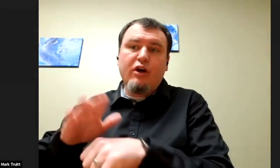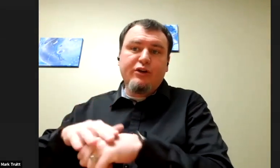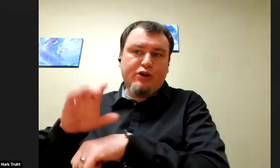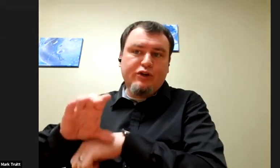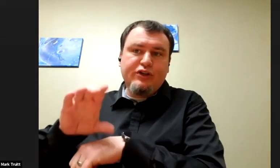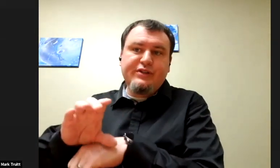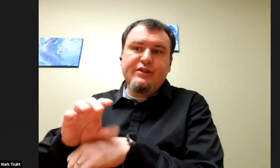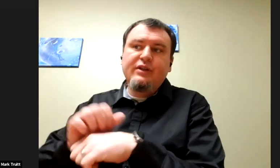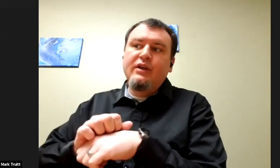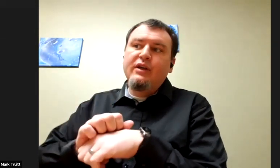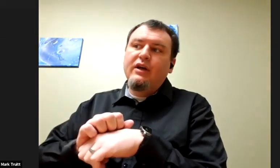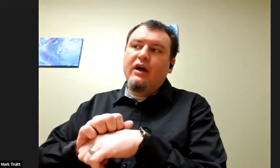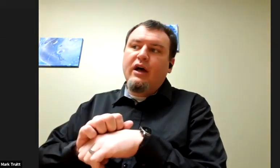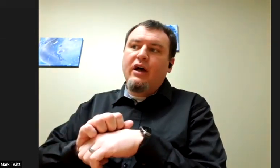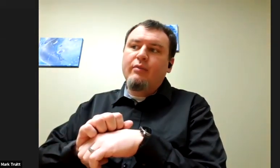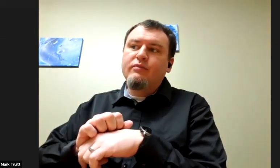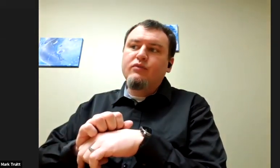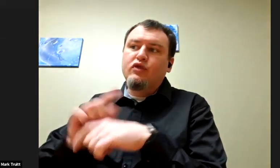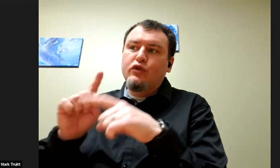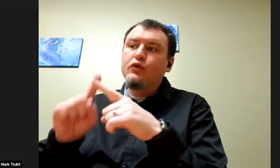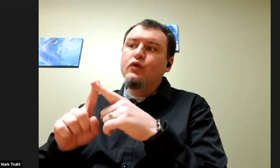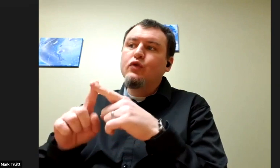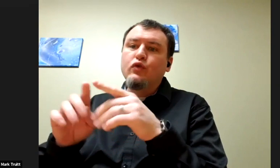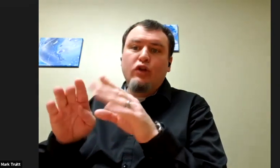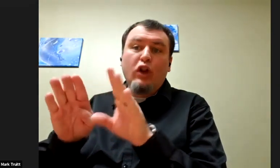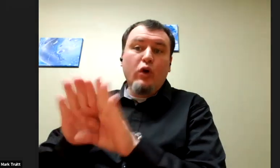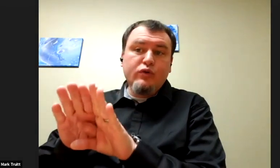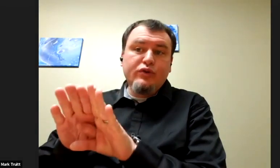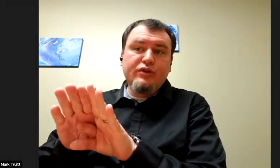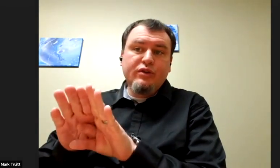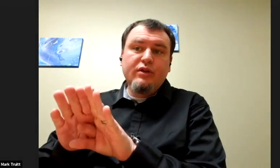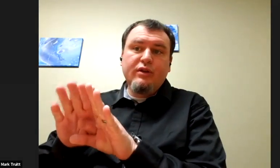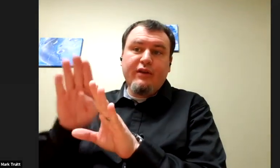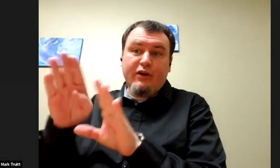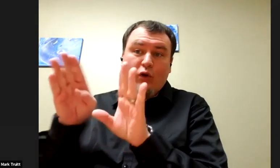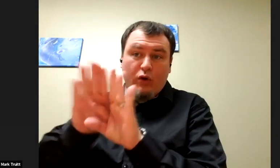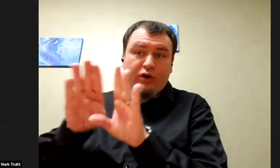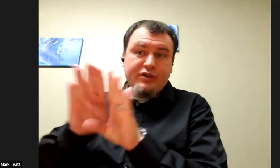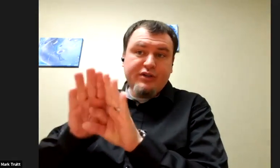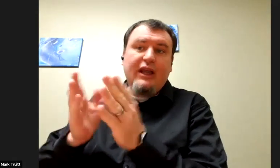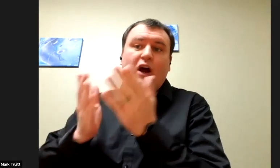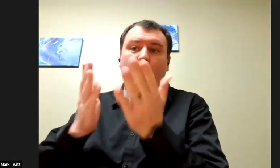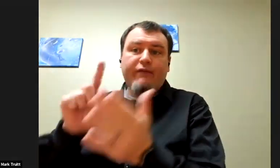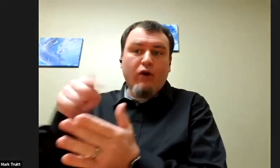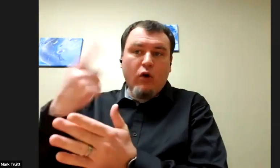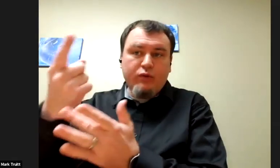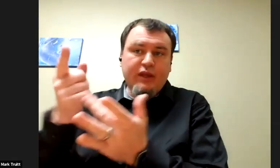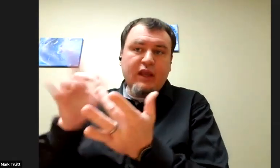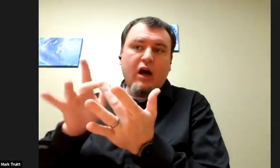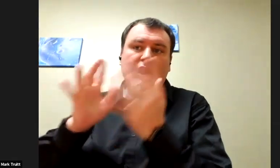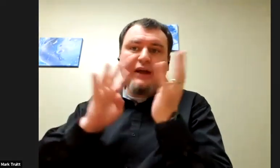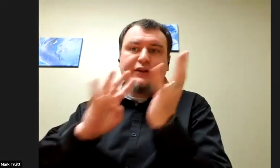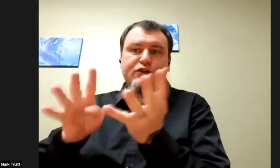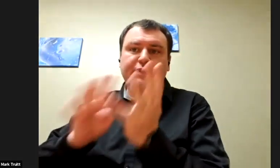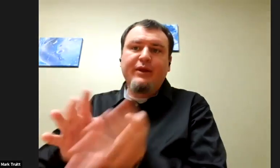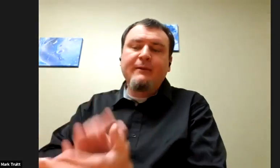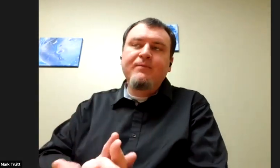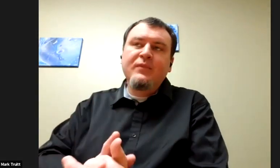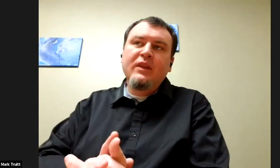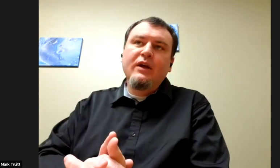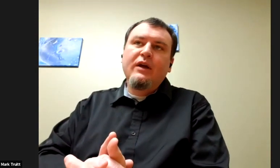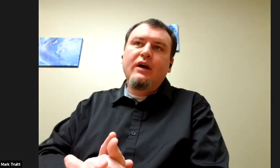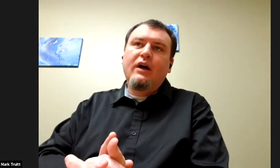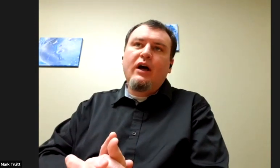pressure on churches to close their doors and offer only online